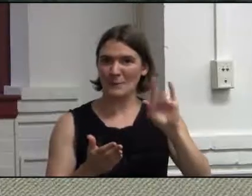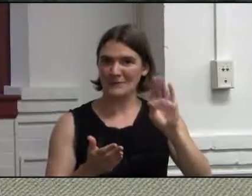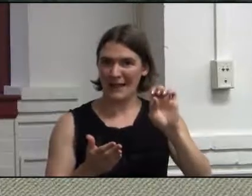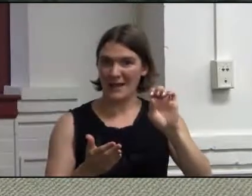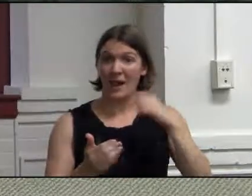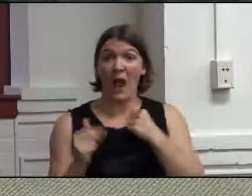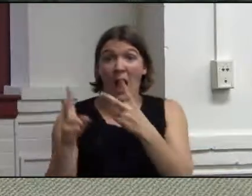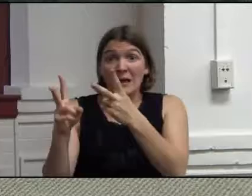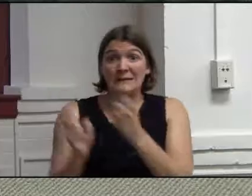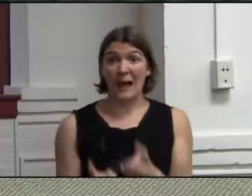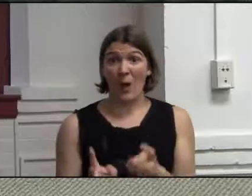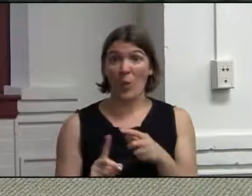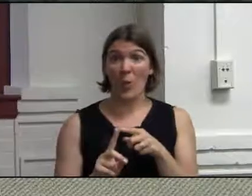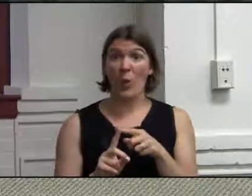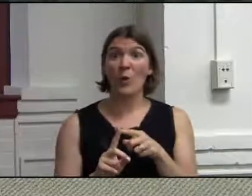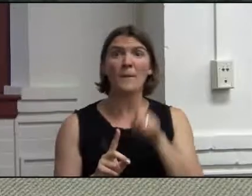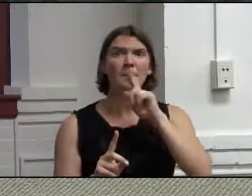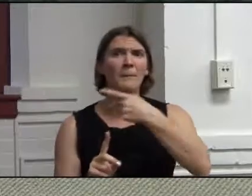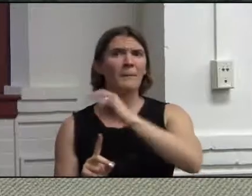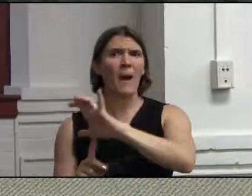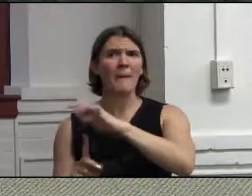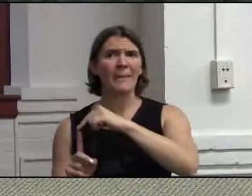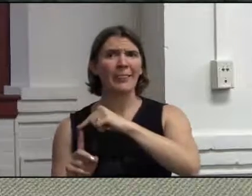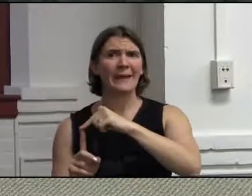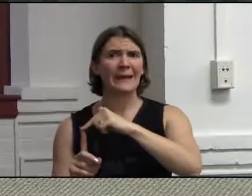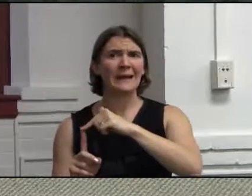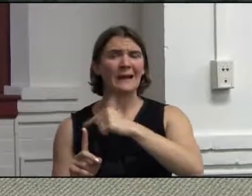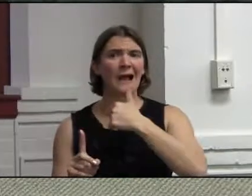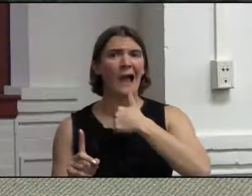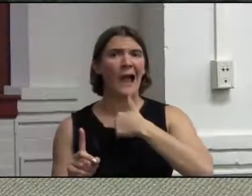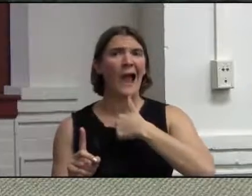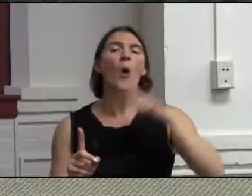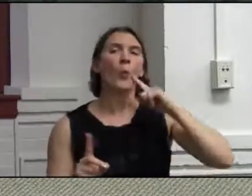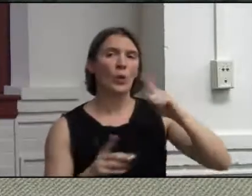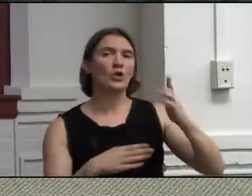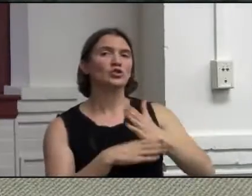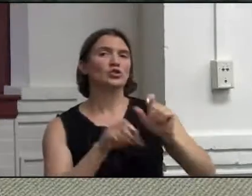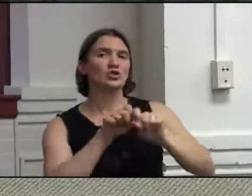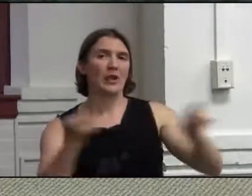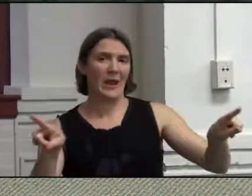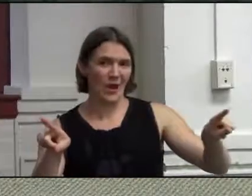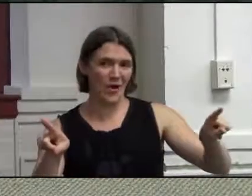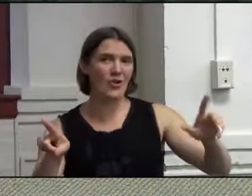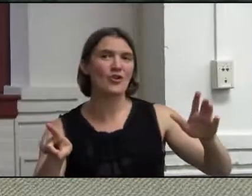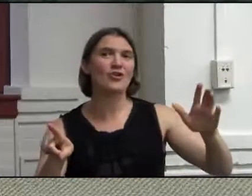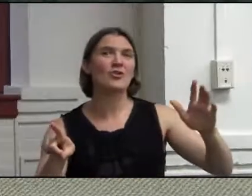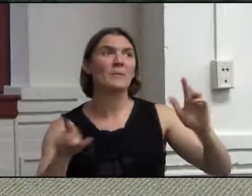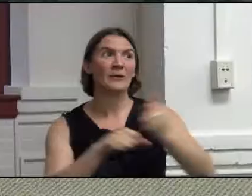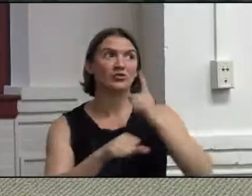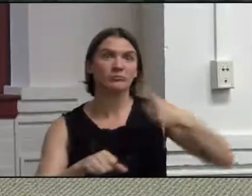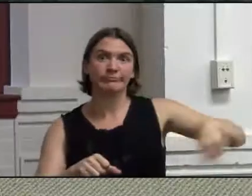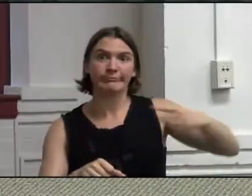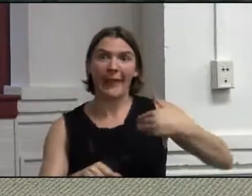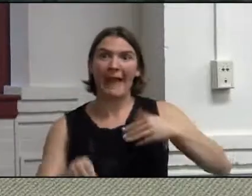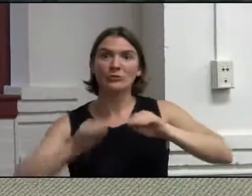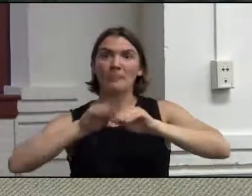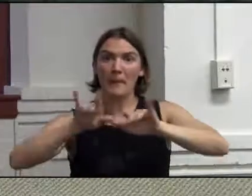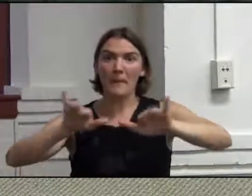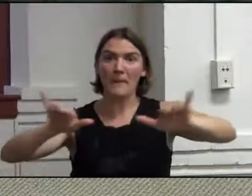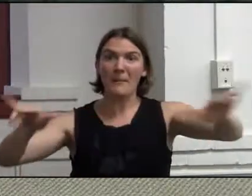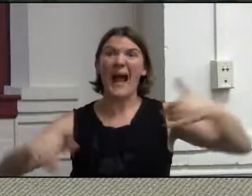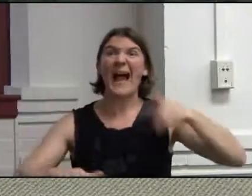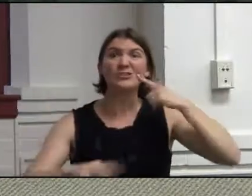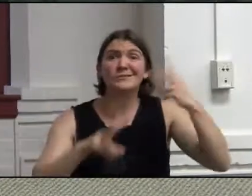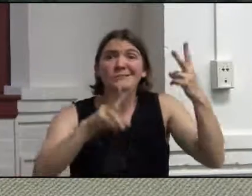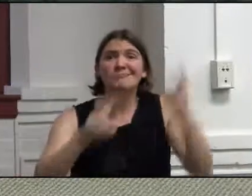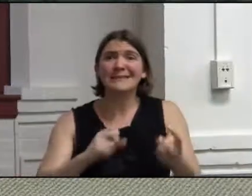it was not posted as public. Oh, and I see. will share it, and I will make sure that we all have it as well to share it. So I just downloaded